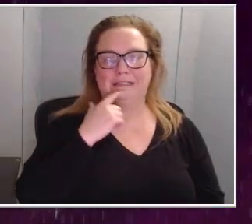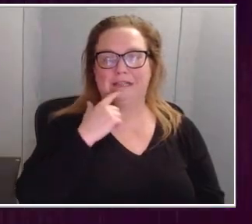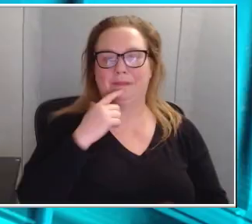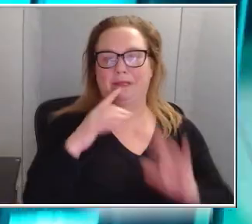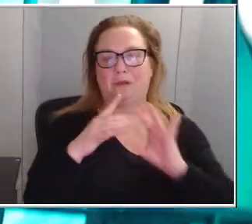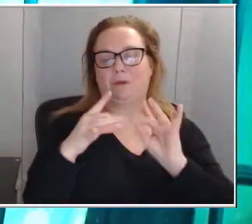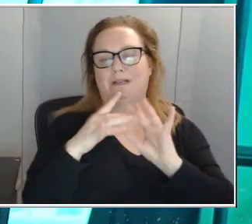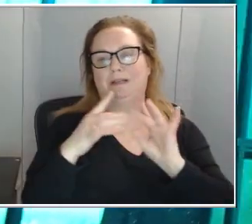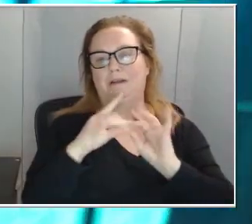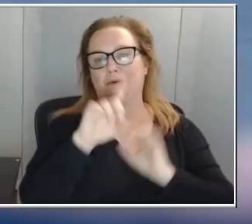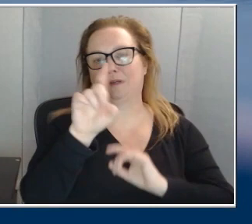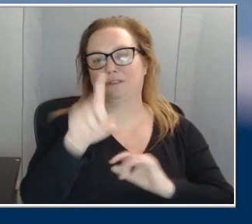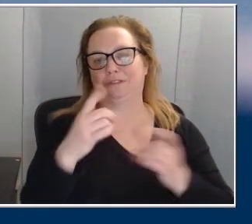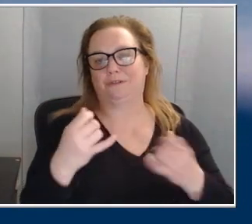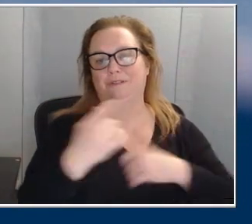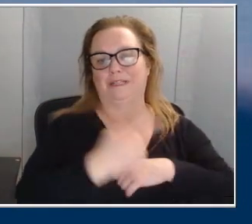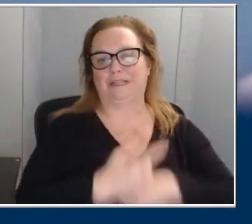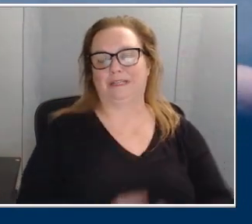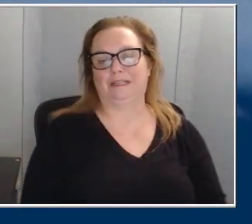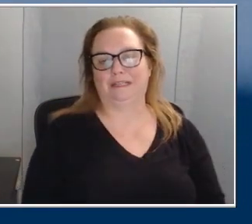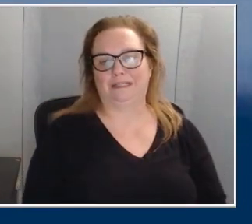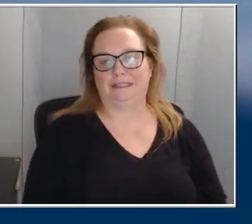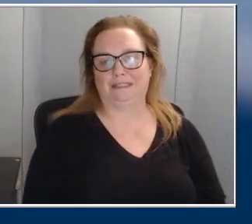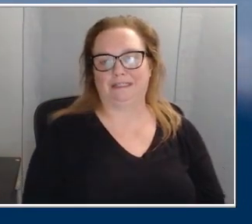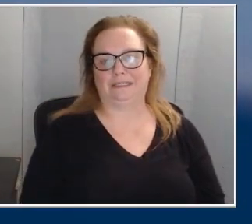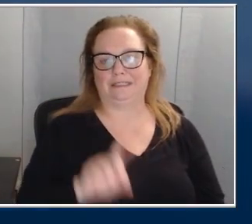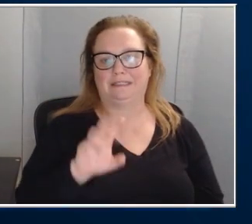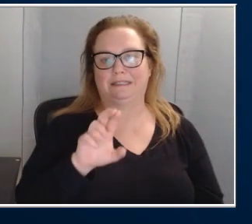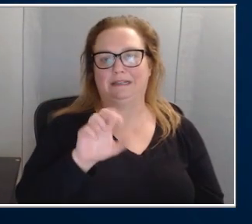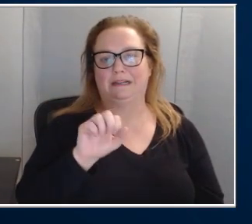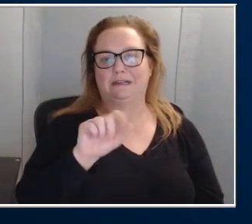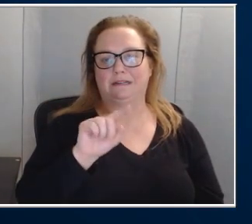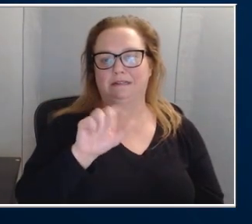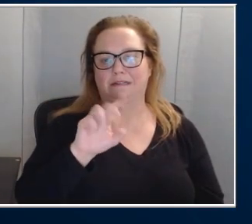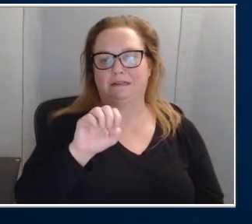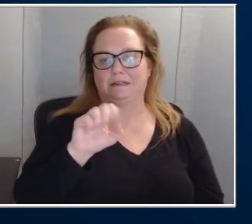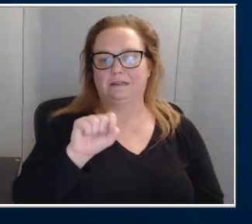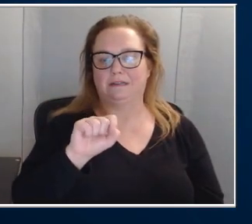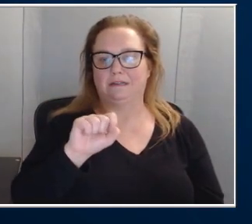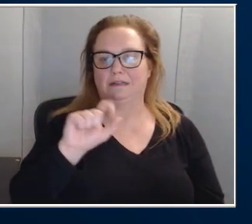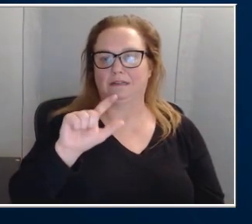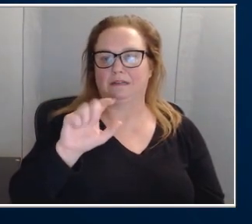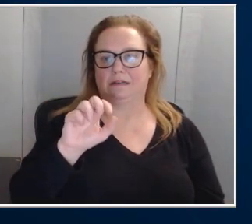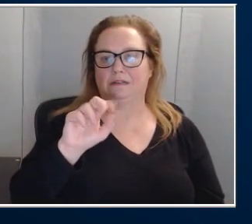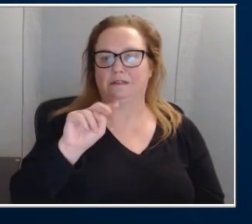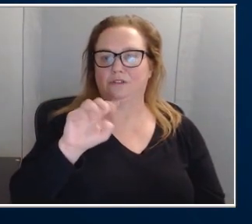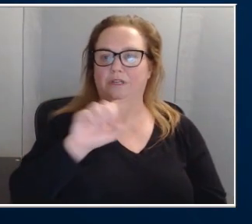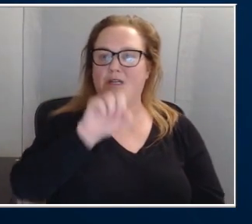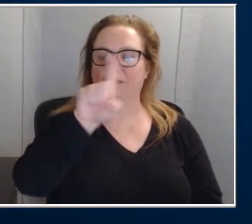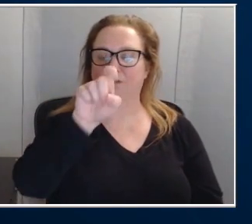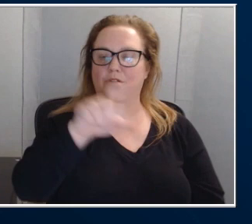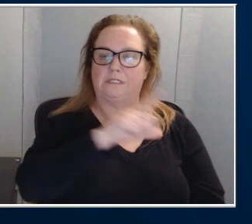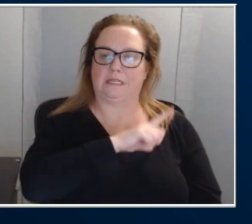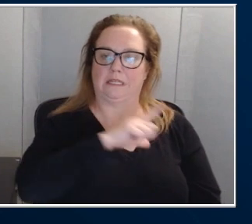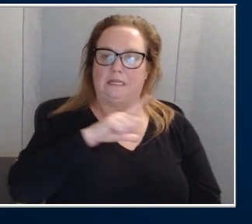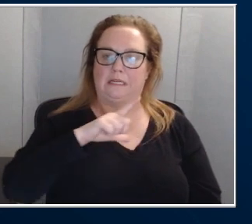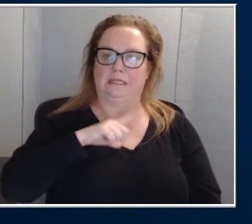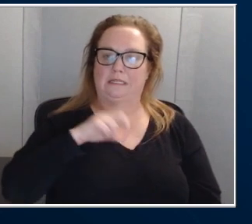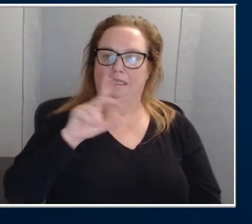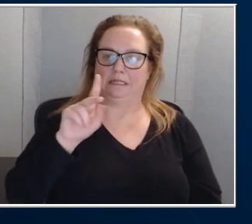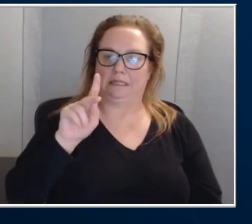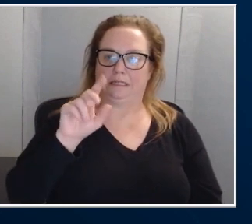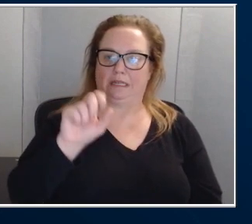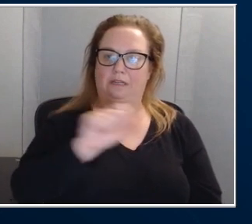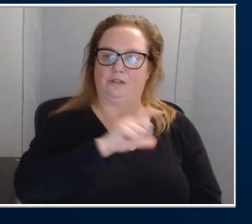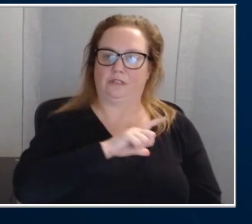Jess. Hi, Dr. Stites. Good morning. Gene has a question. He says, I believe there is legislation in the Kansas